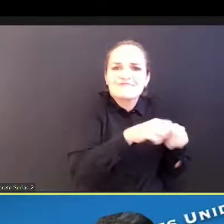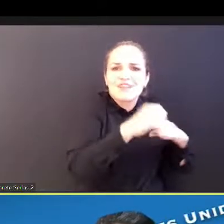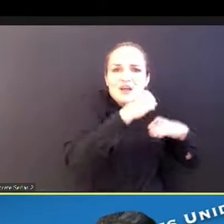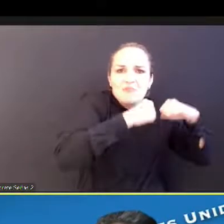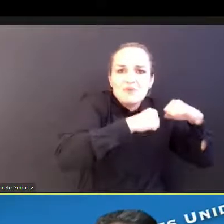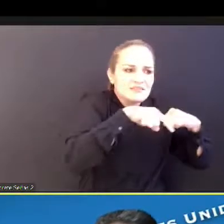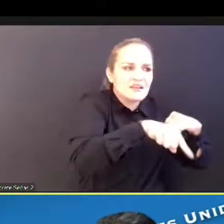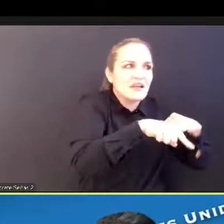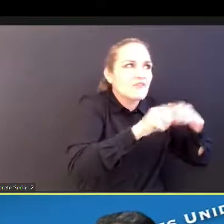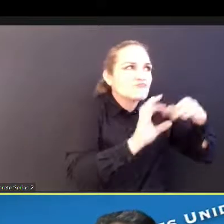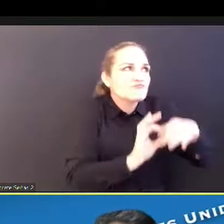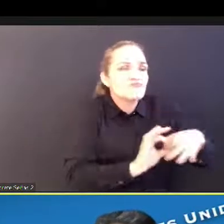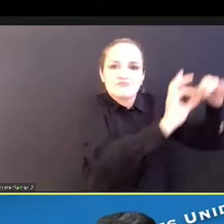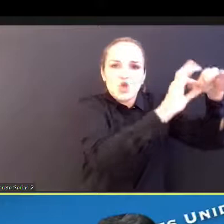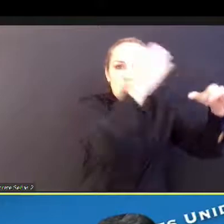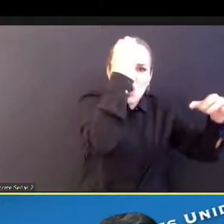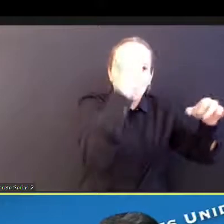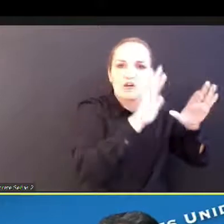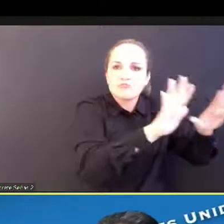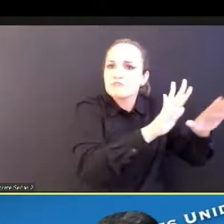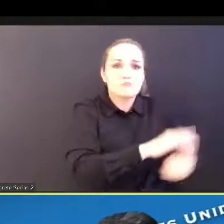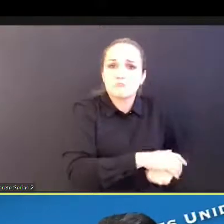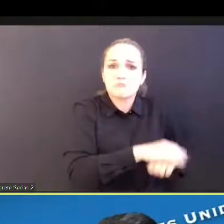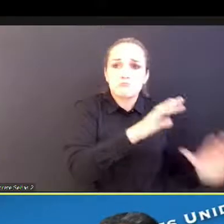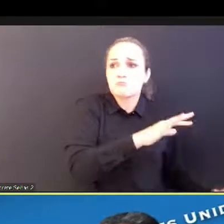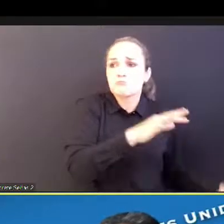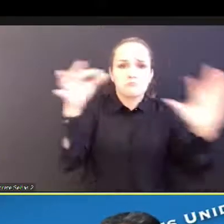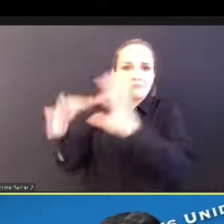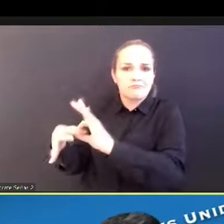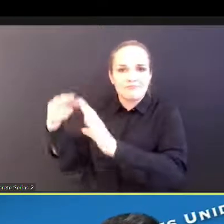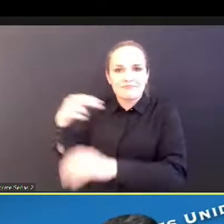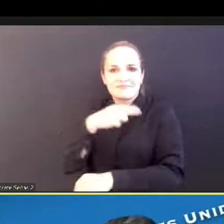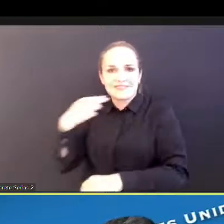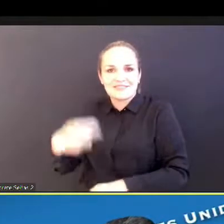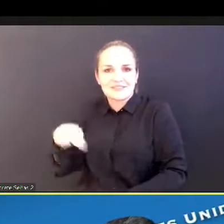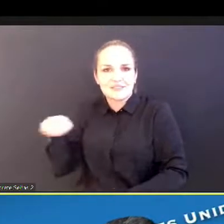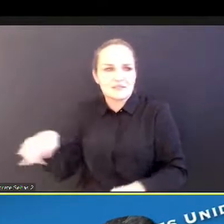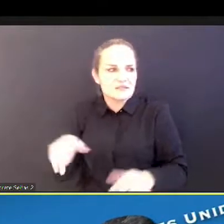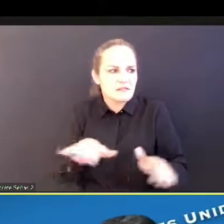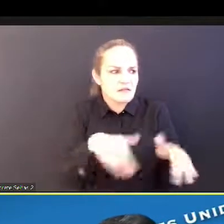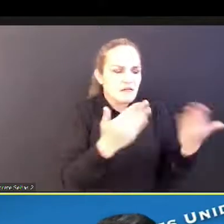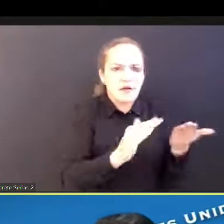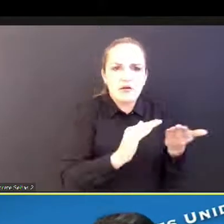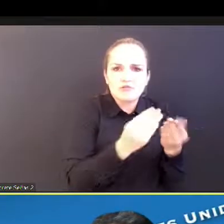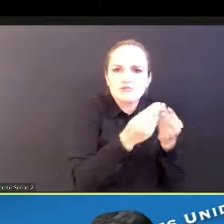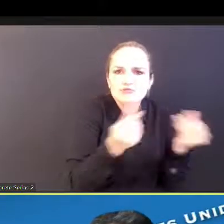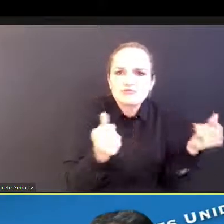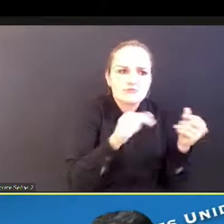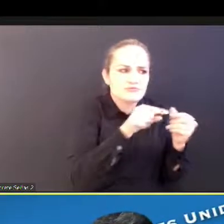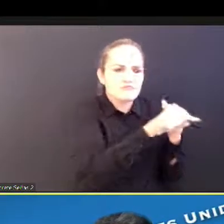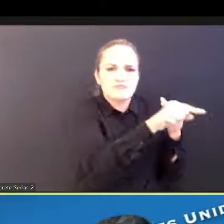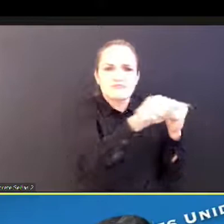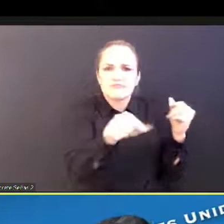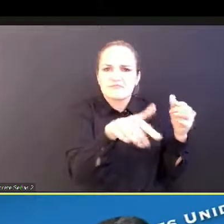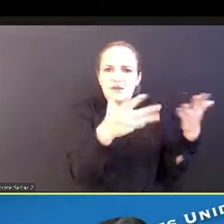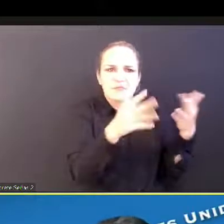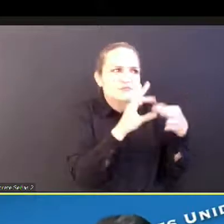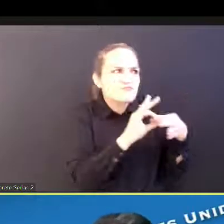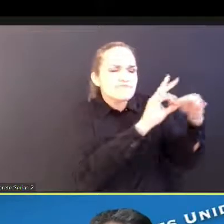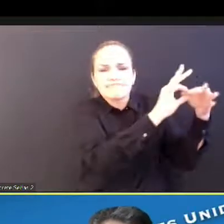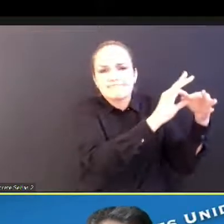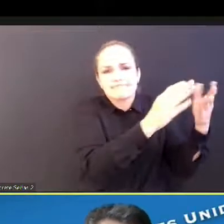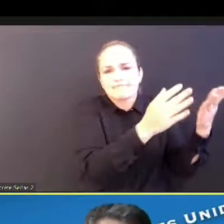have to consider other factors beyond startup scalability. For example, the EU's General Data